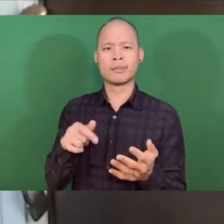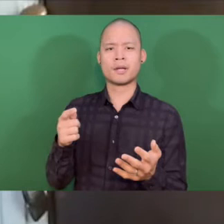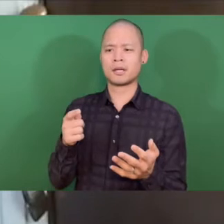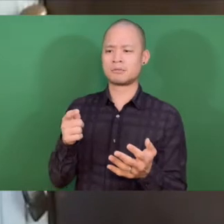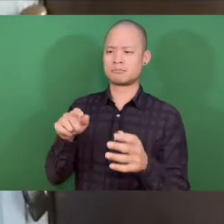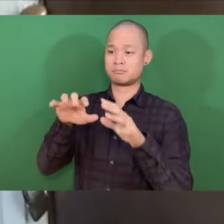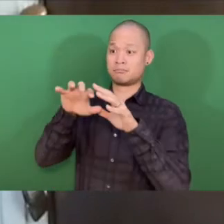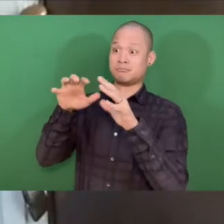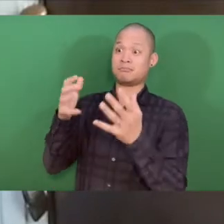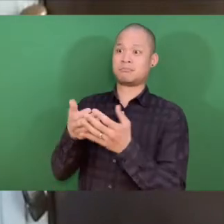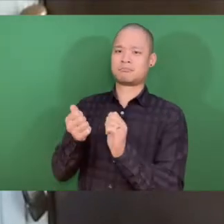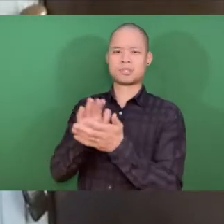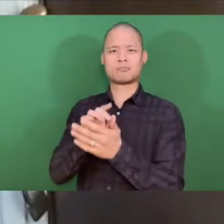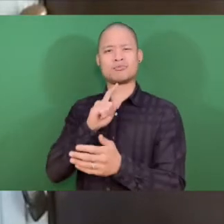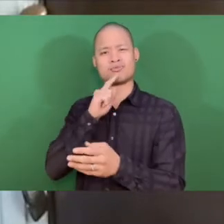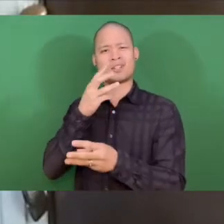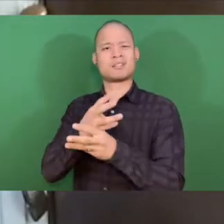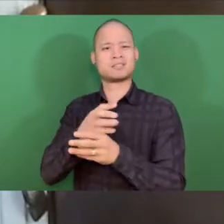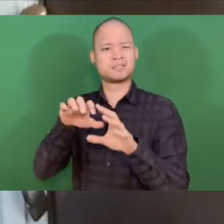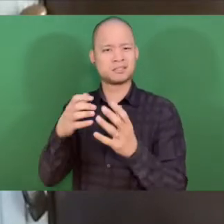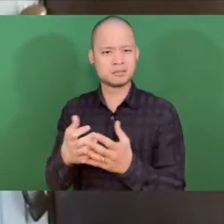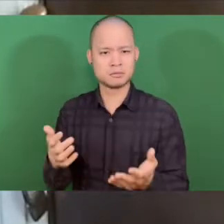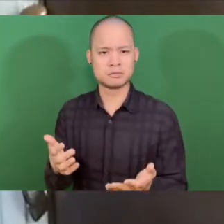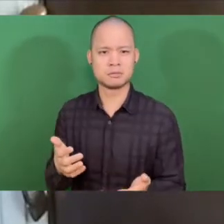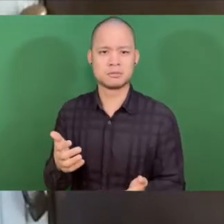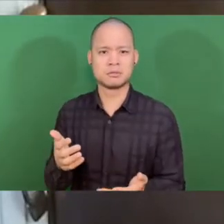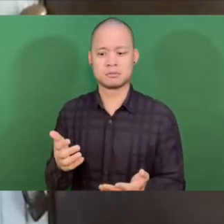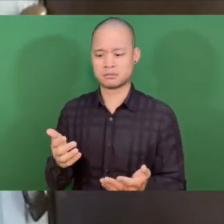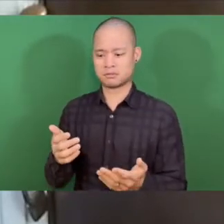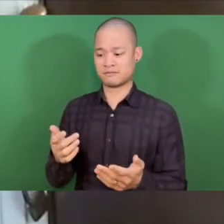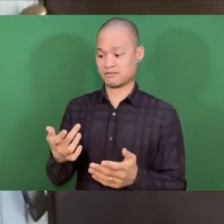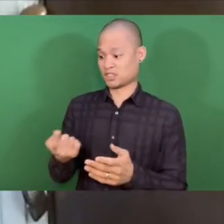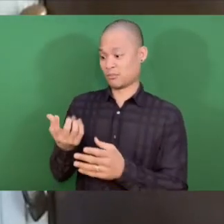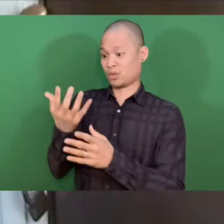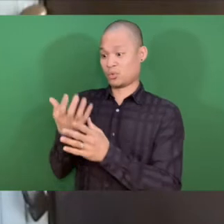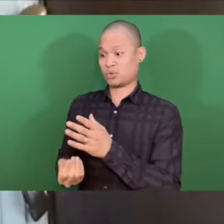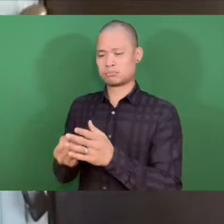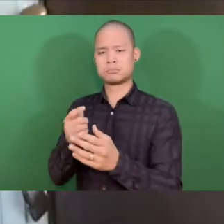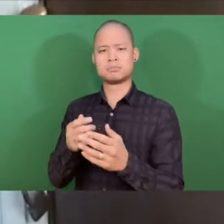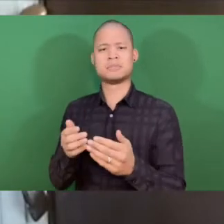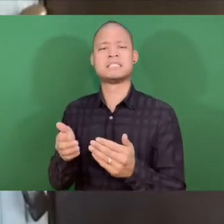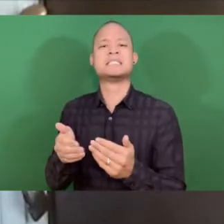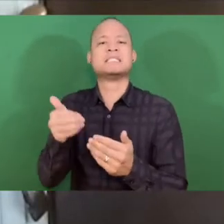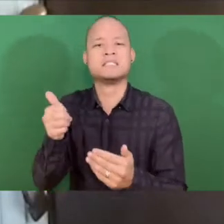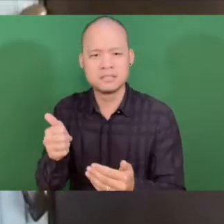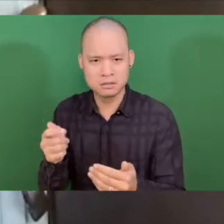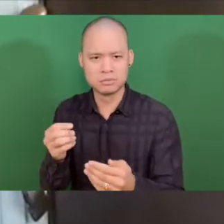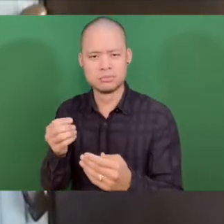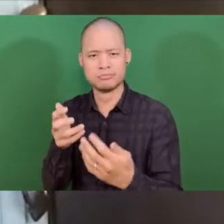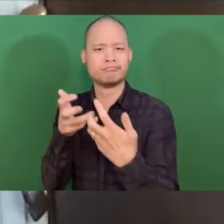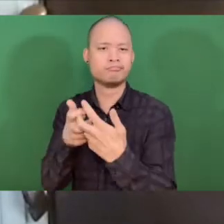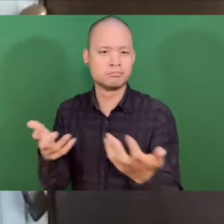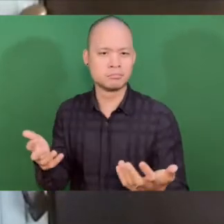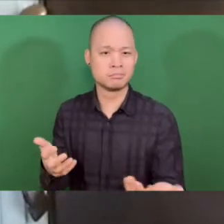it gains reality. And then it's easier when it happens. With post-polio